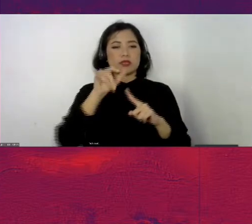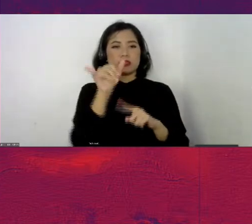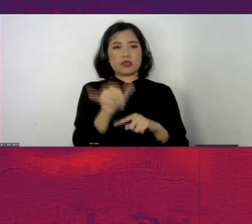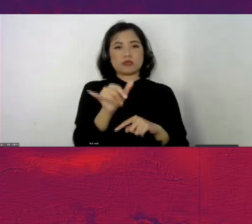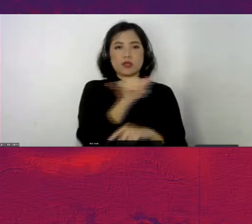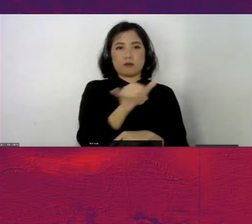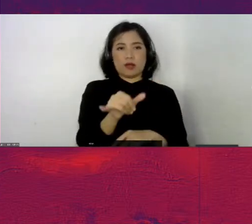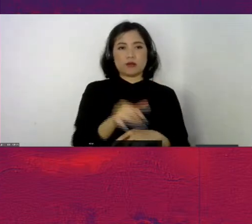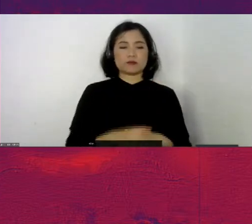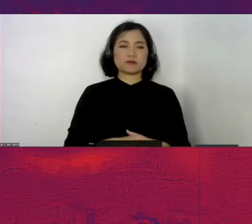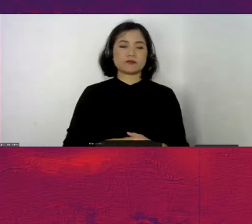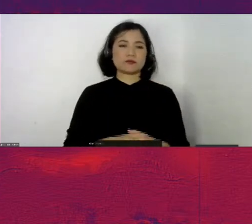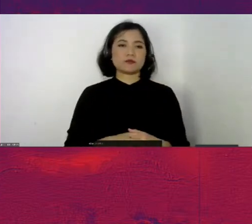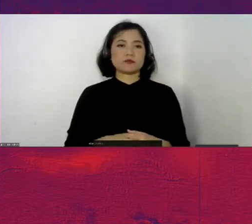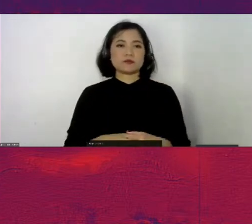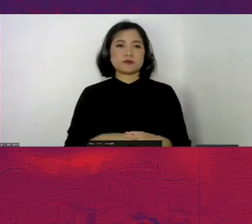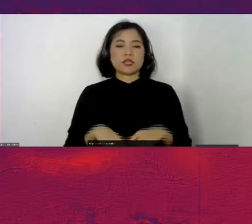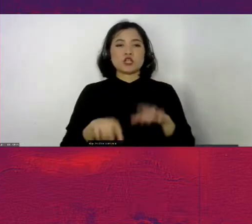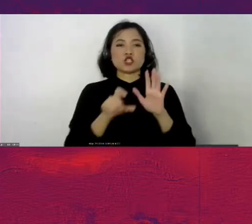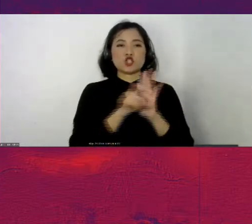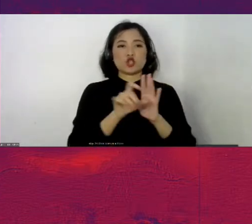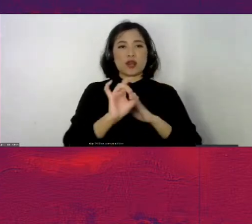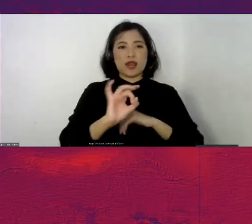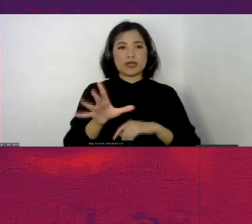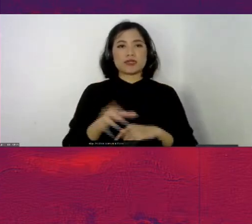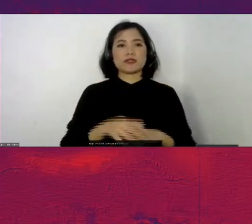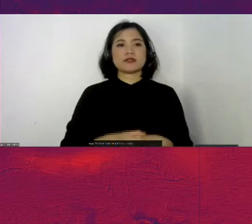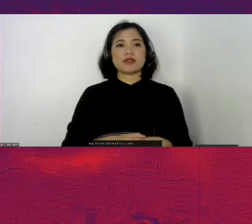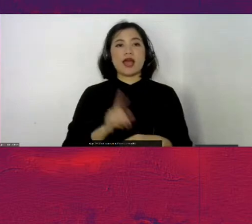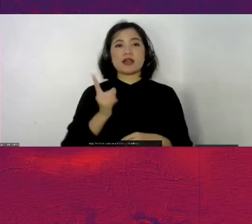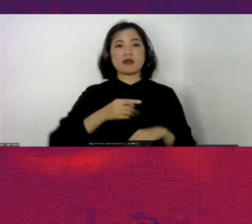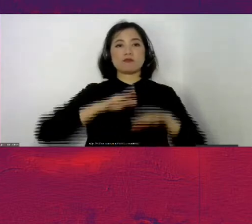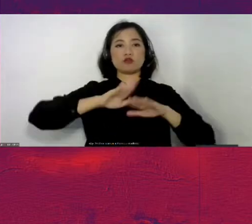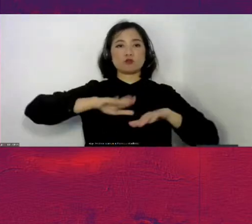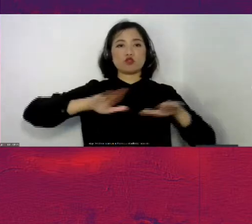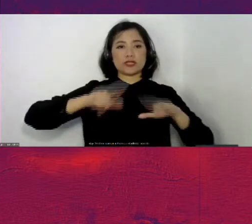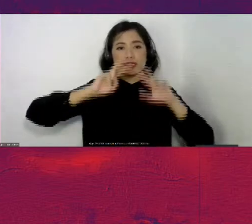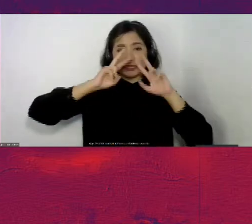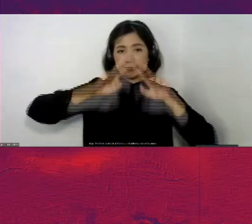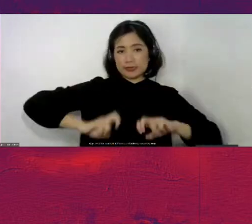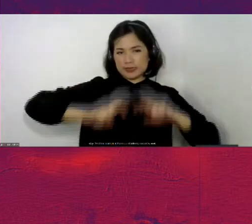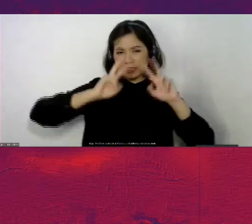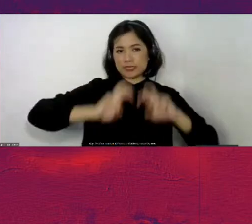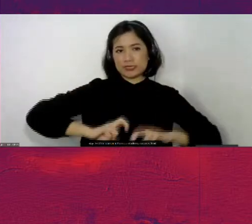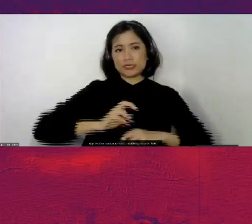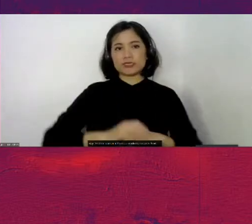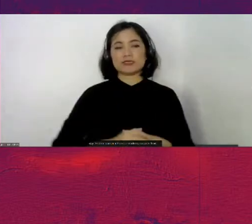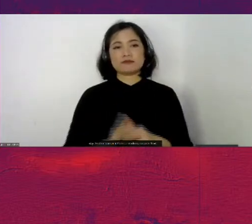Okay, another example is from our students' research. Next.